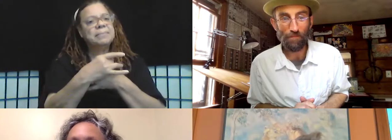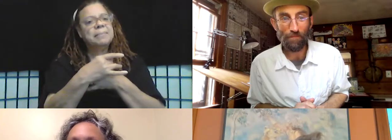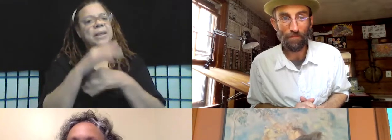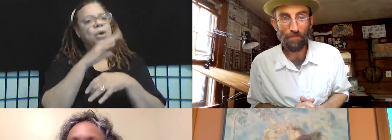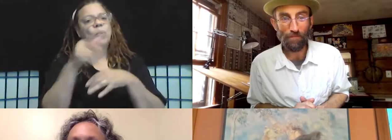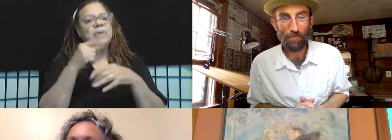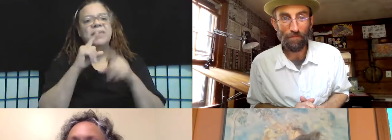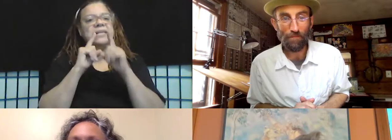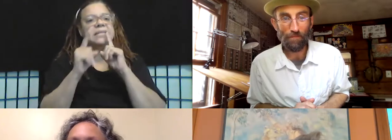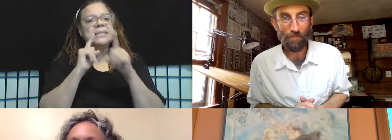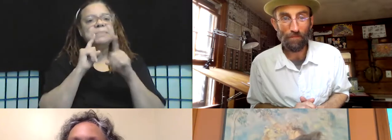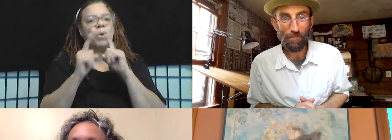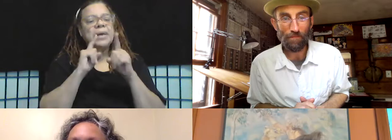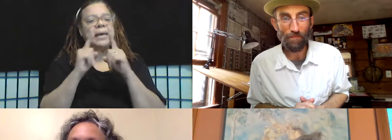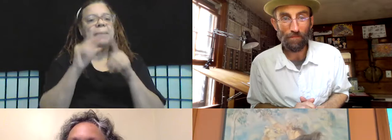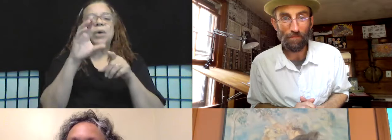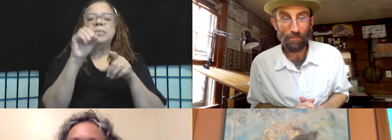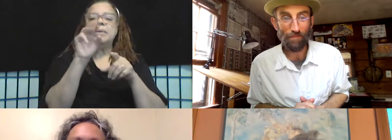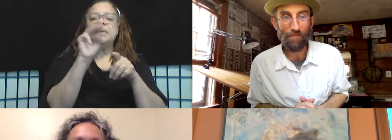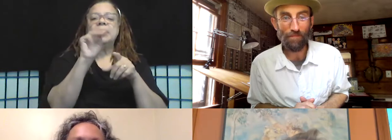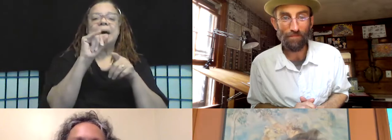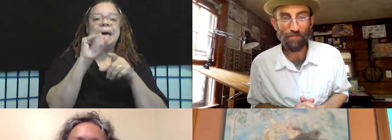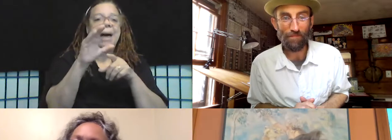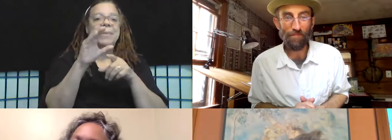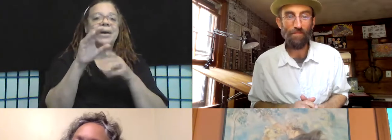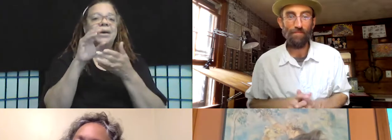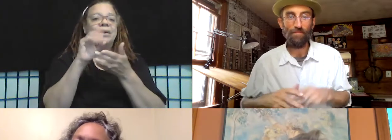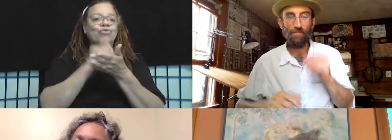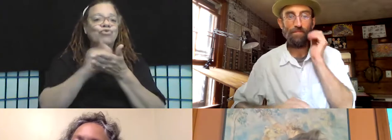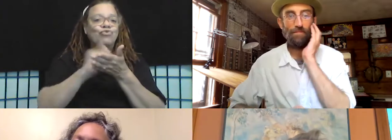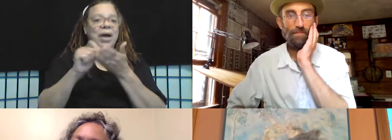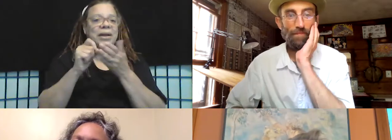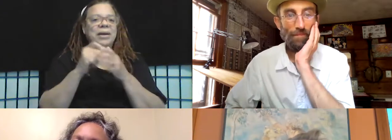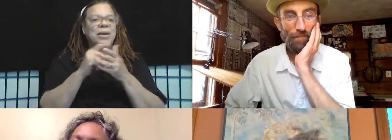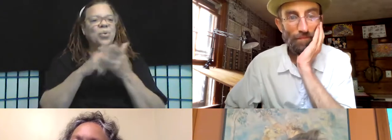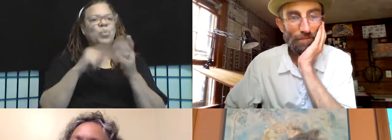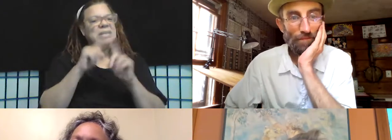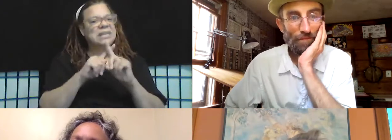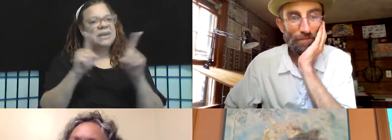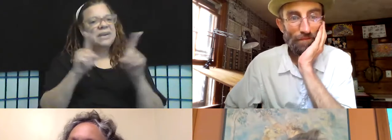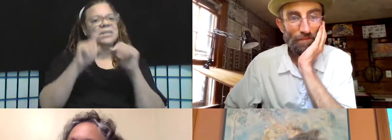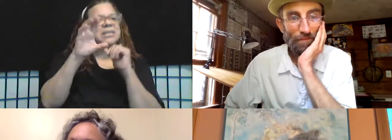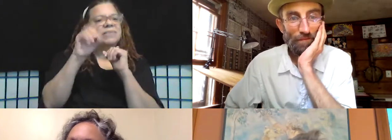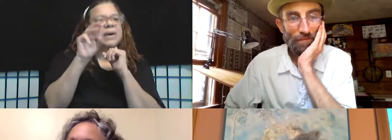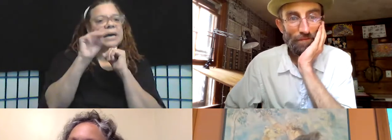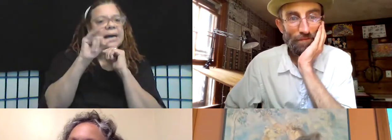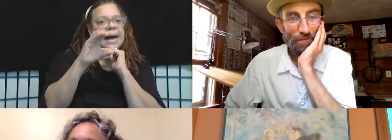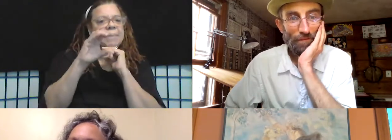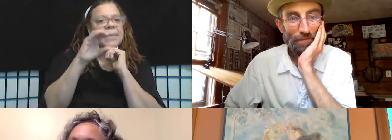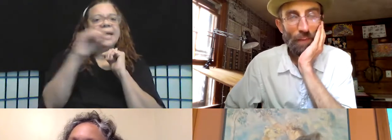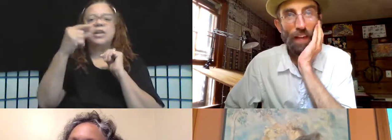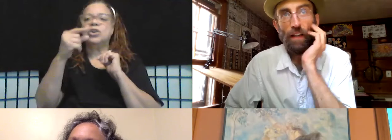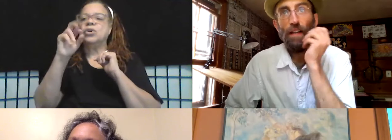a comic maker, writer. What's the difference between comics and graphic novels? Or is there a